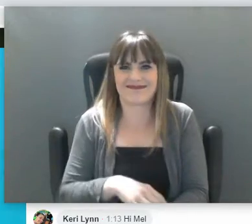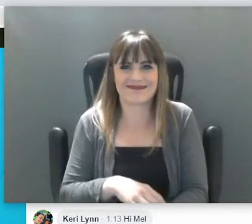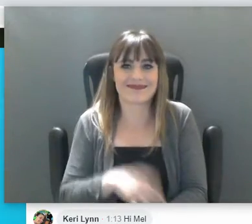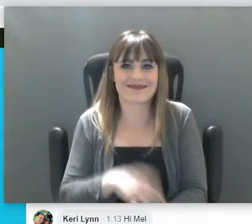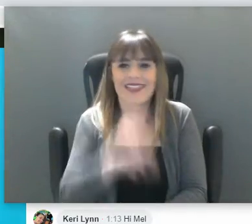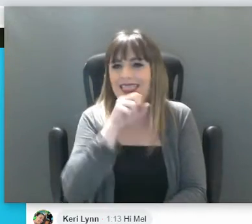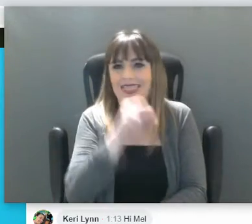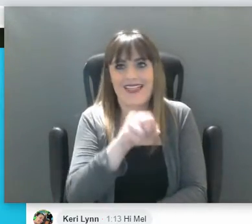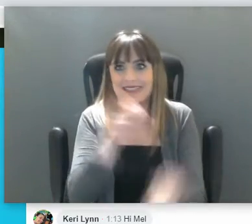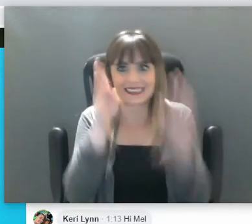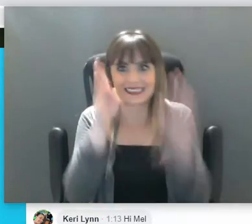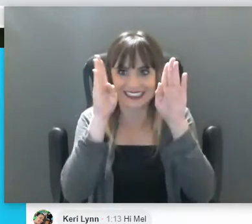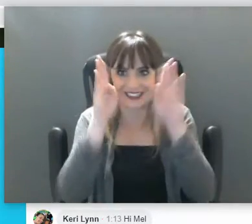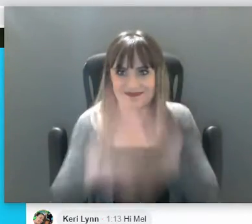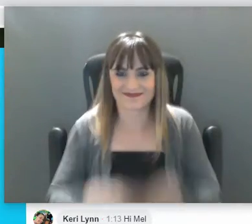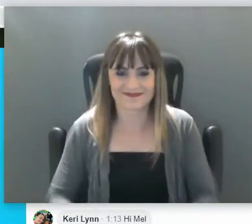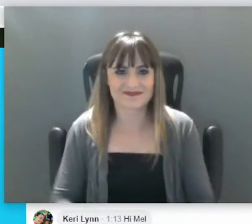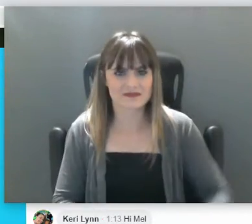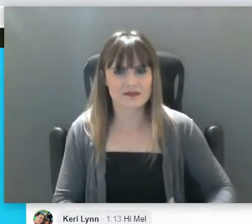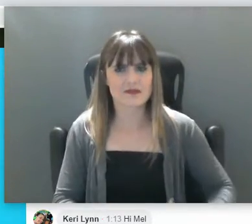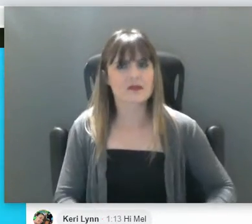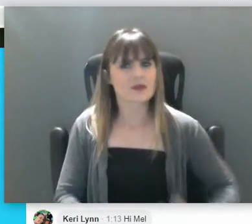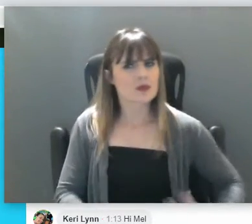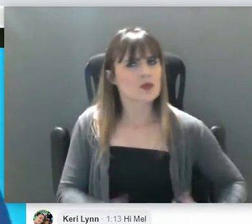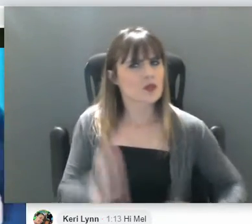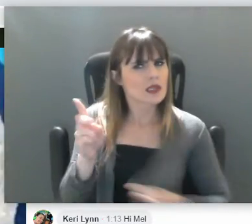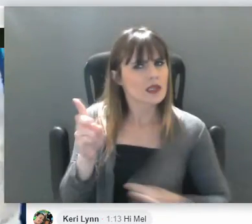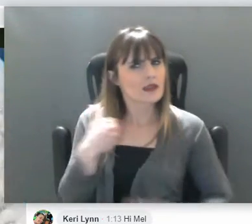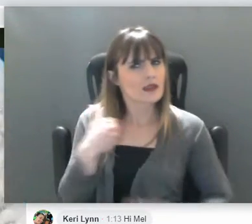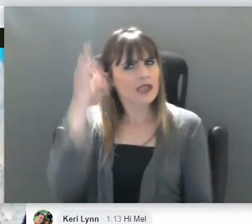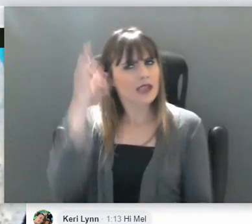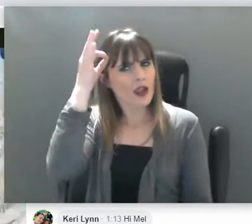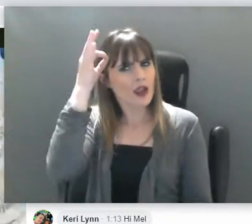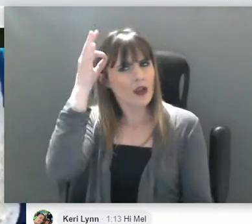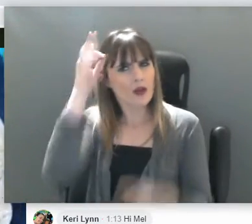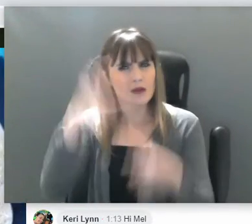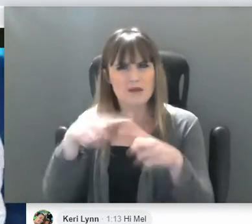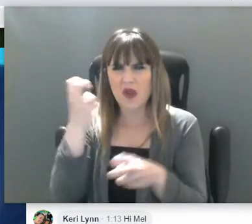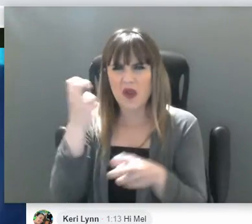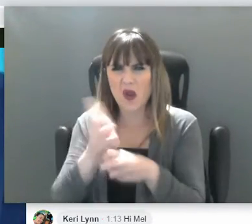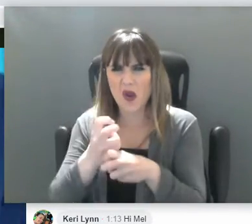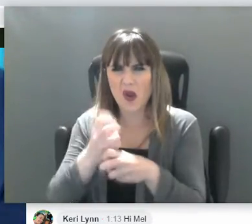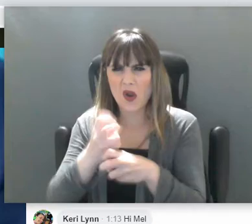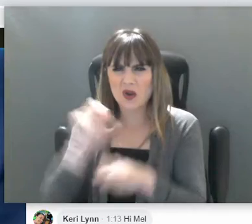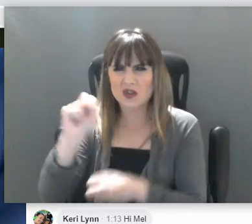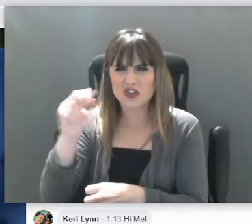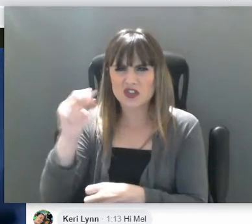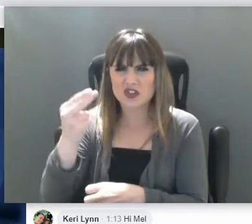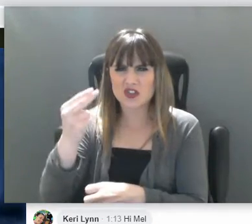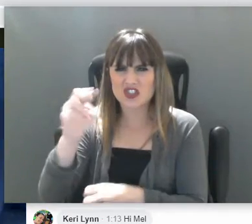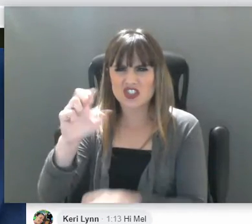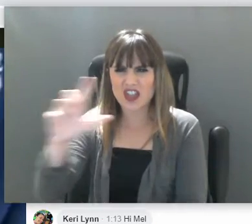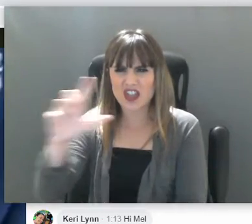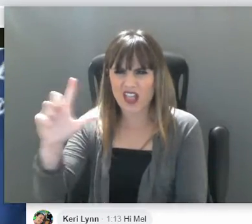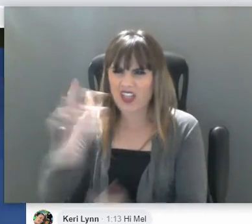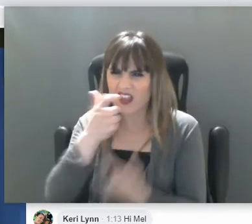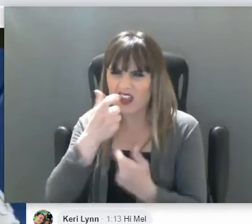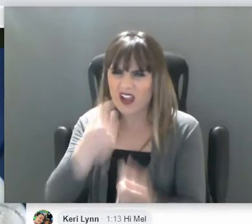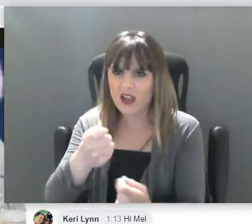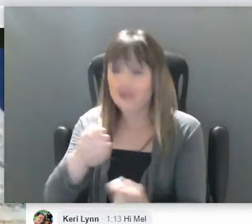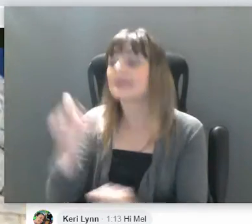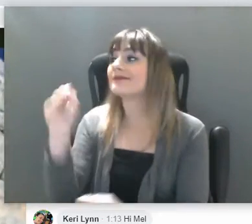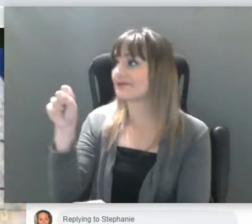company. So and he does have the hair, but the hard shell is interesting. Yep. And again, same thing as the quills, made out of keratin. So the same thing